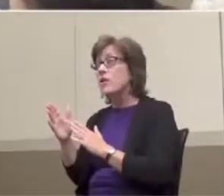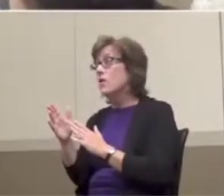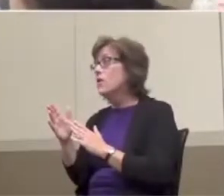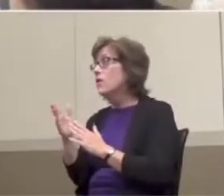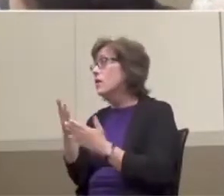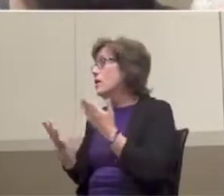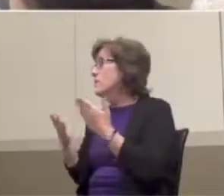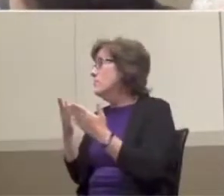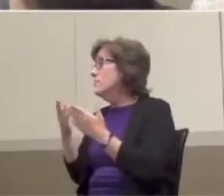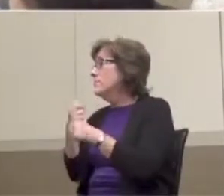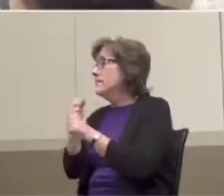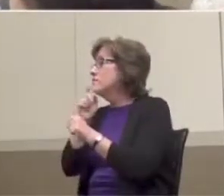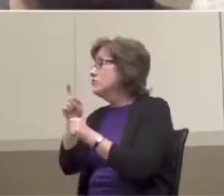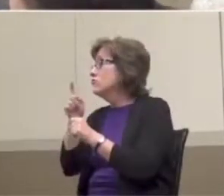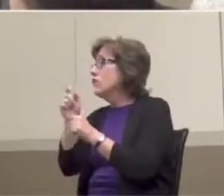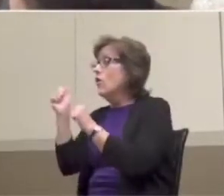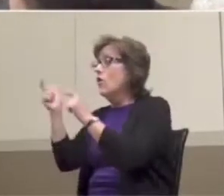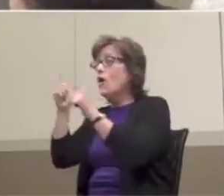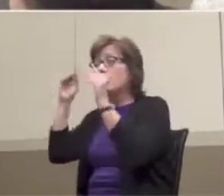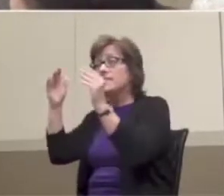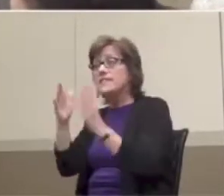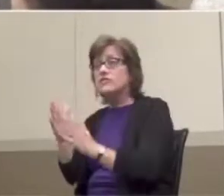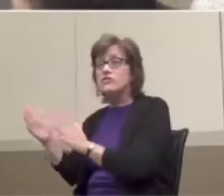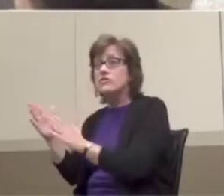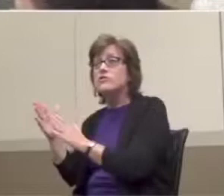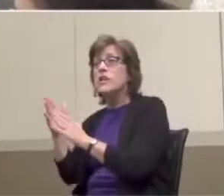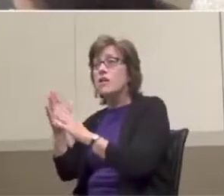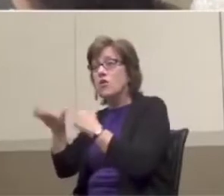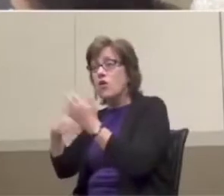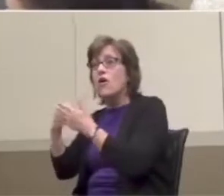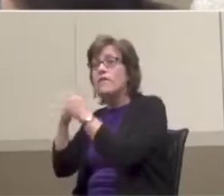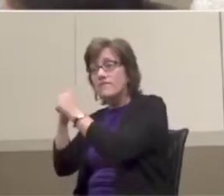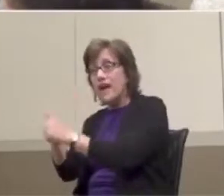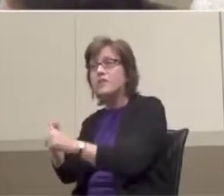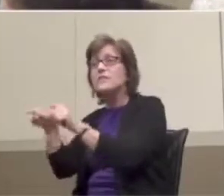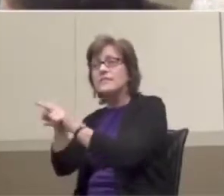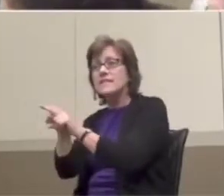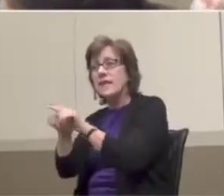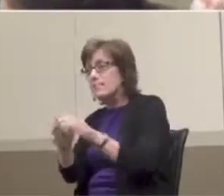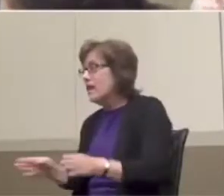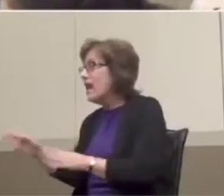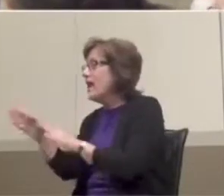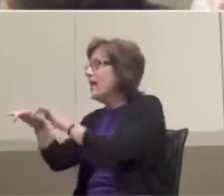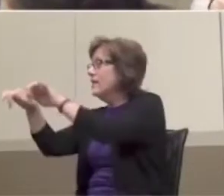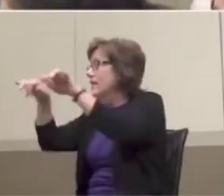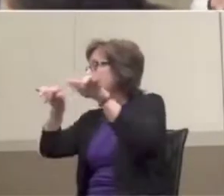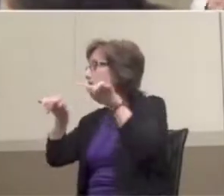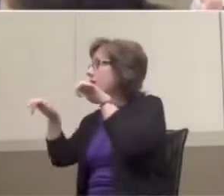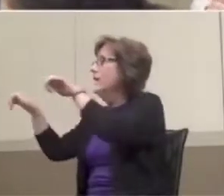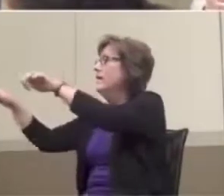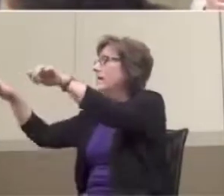making sure everyone's on the same page and is following kind of the same plan to help him,